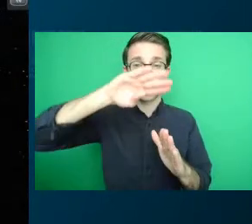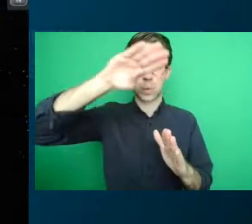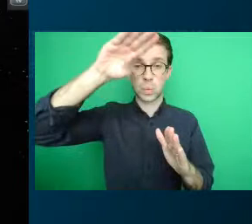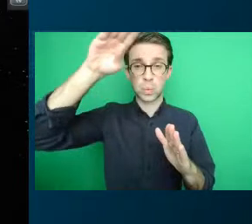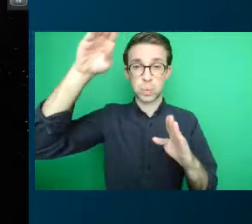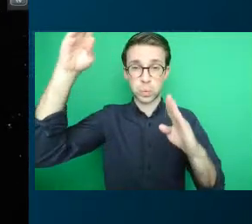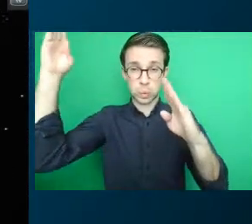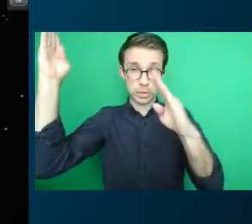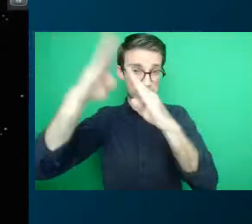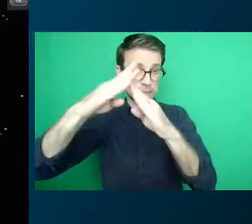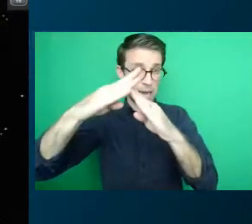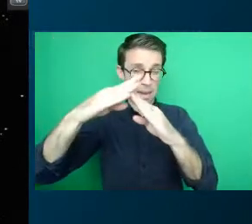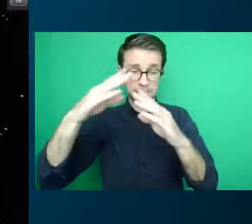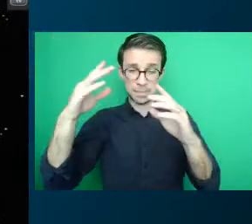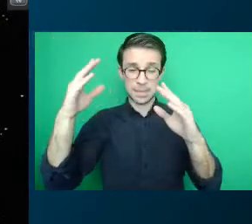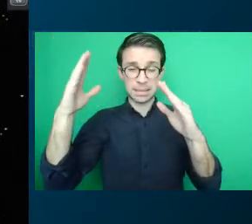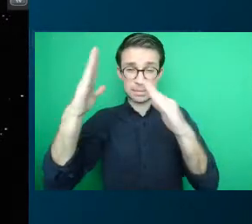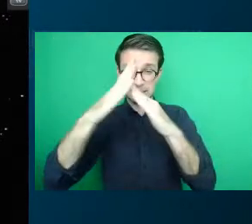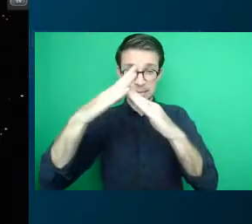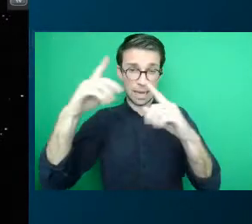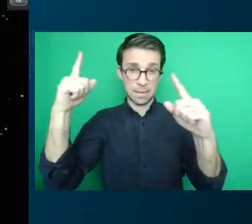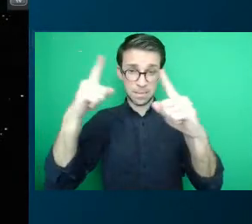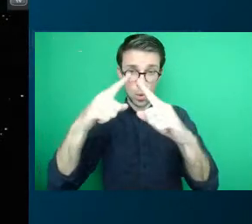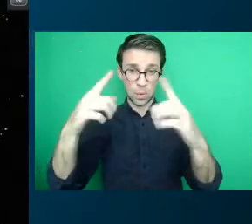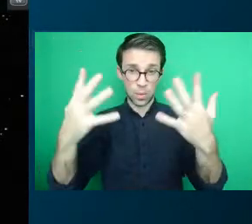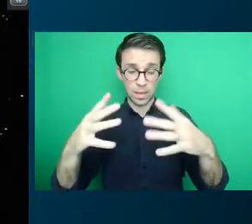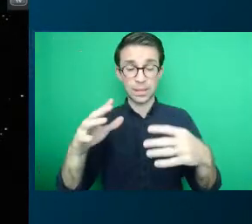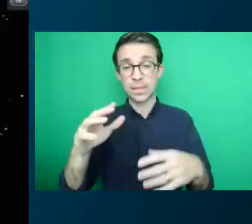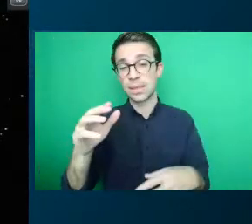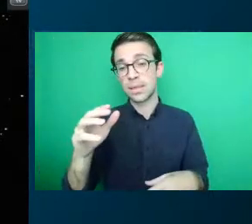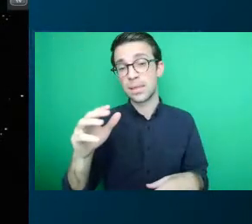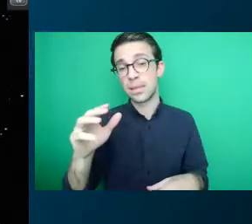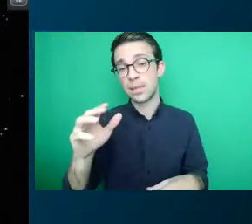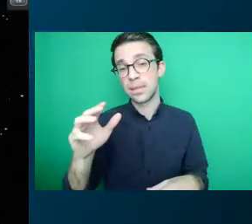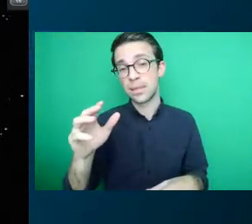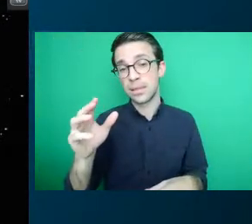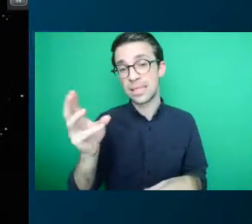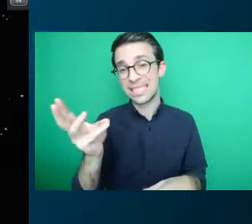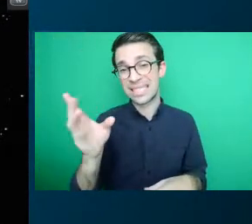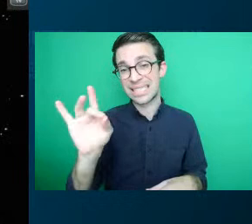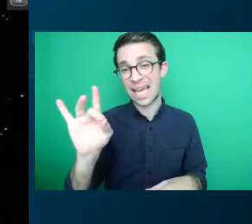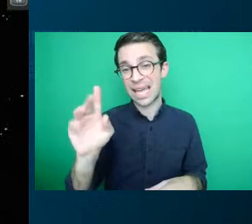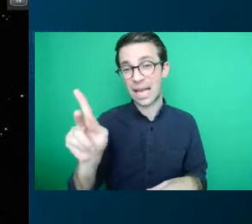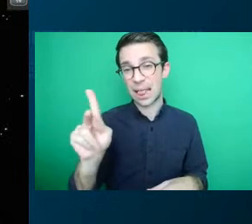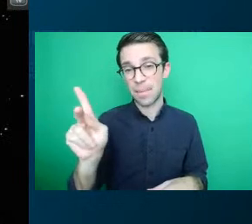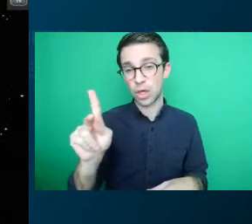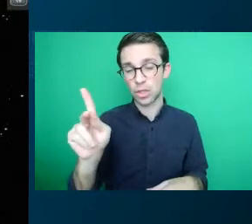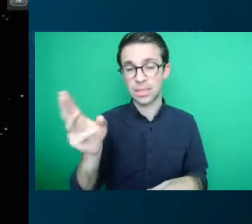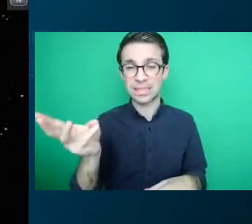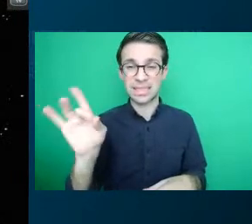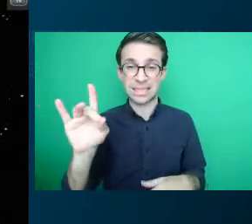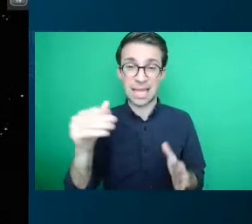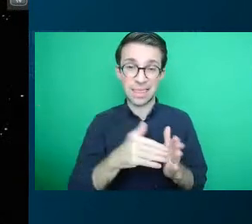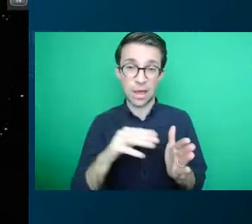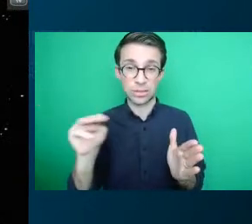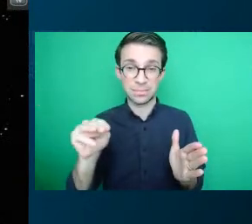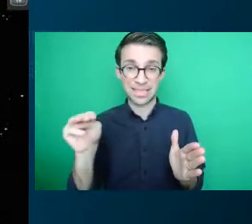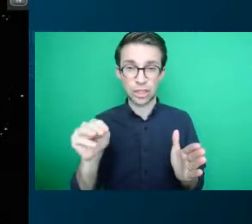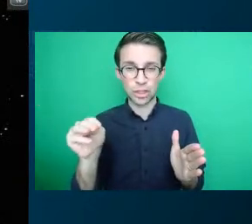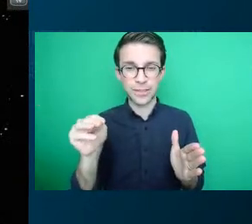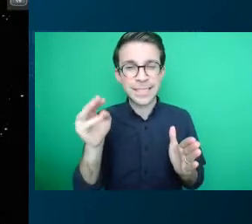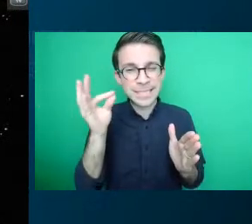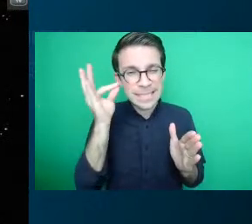in my orbit, or highest point in my trajectory here, is 68 kilometers, 68,000 meters. That's just shy